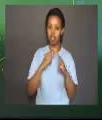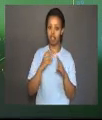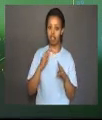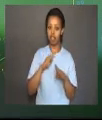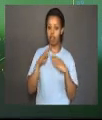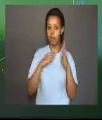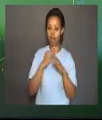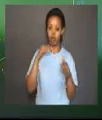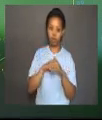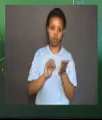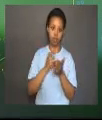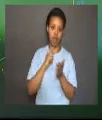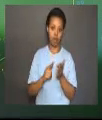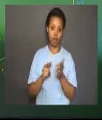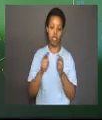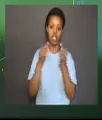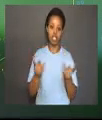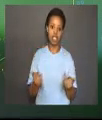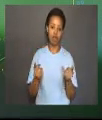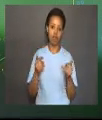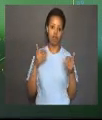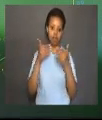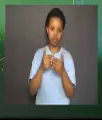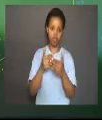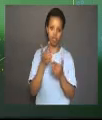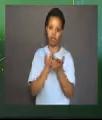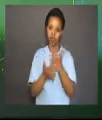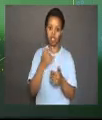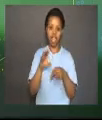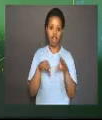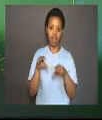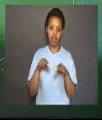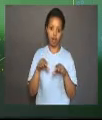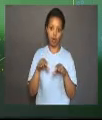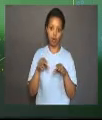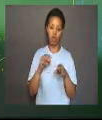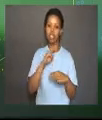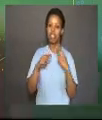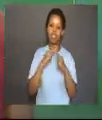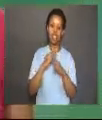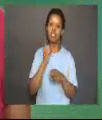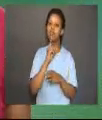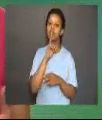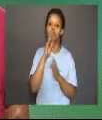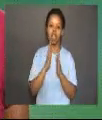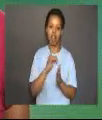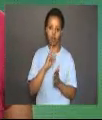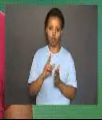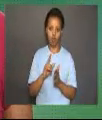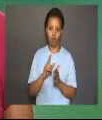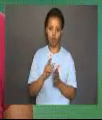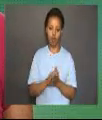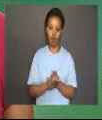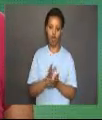biology, we have been discussing the meaning of science. We